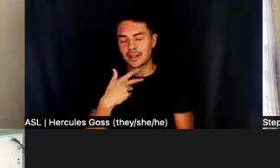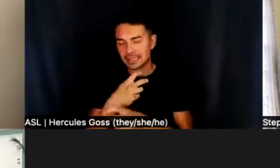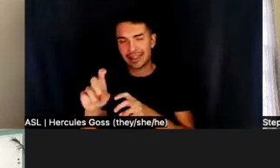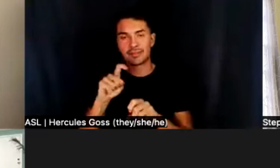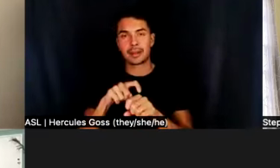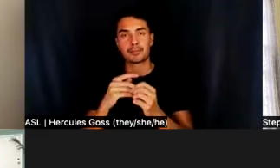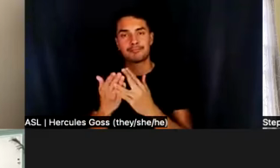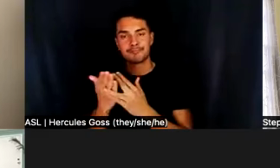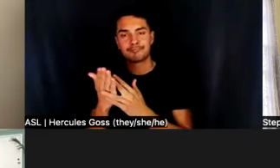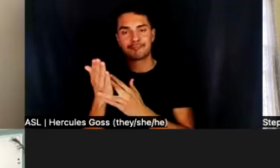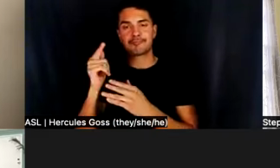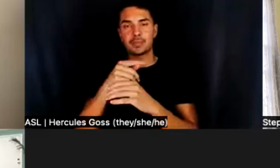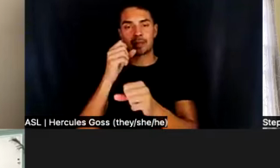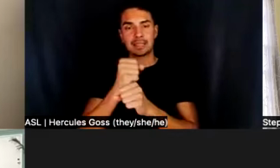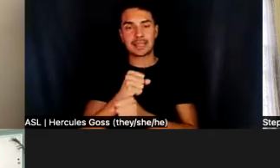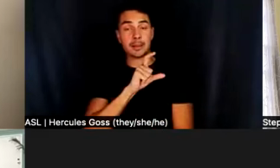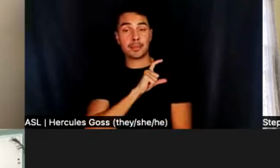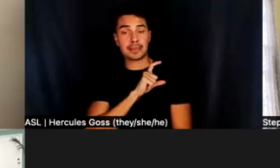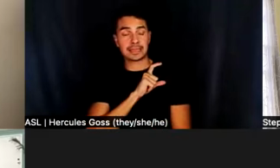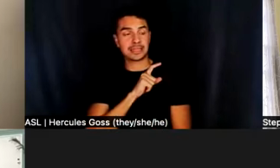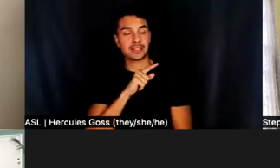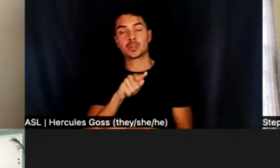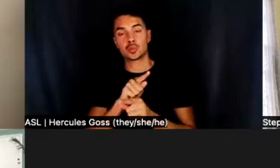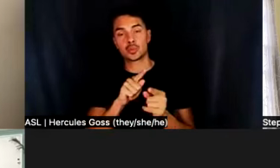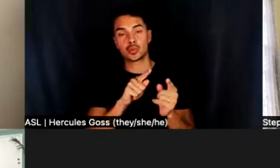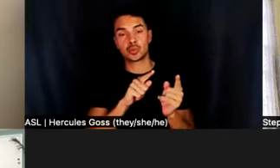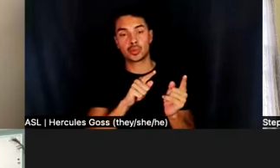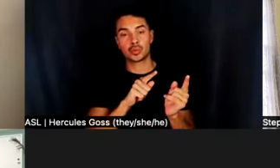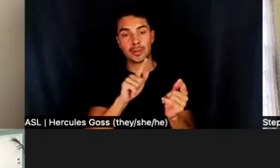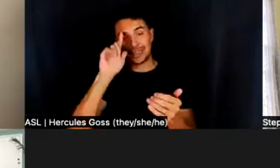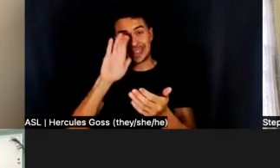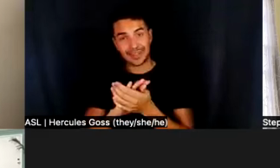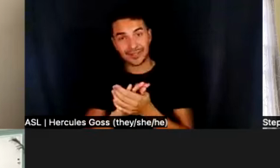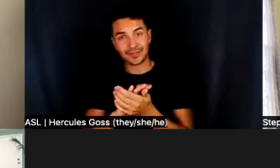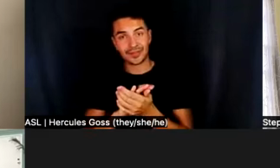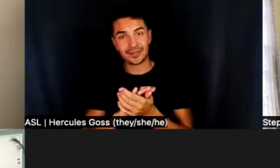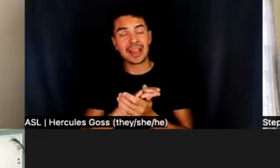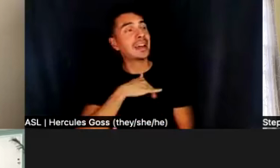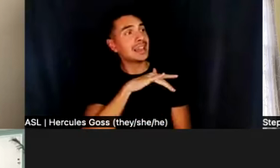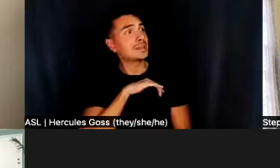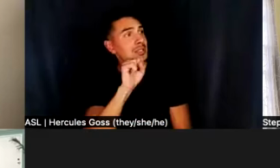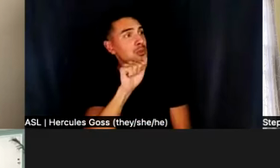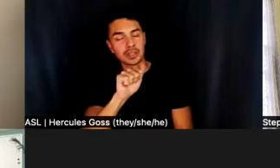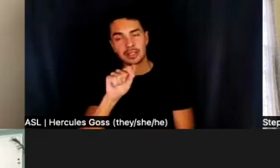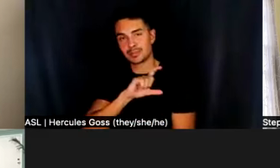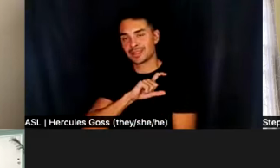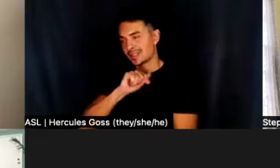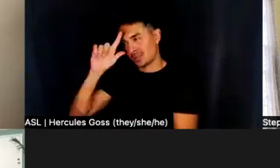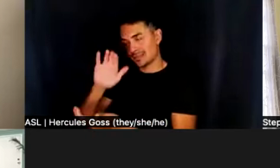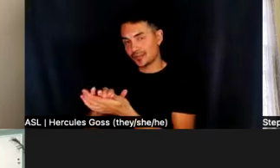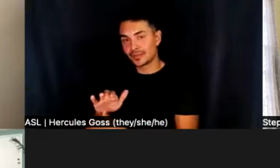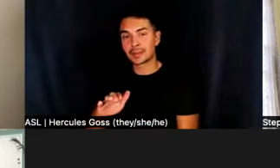difficult time trying to get the police officers to believe that she was sexually assaulted. You know, that myth